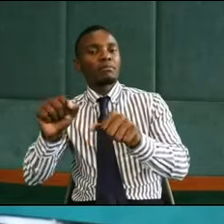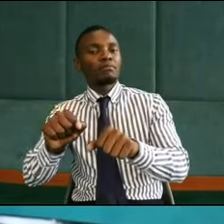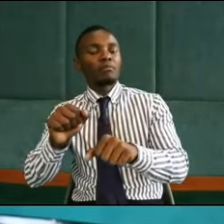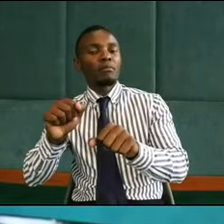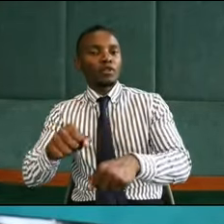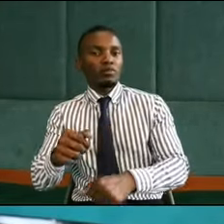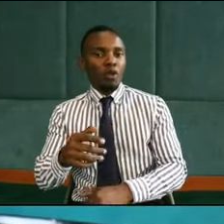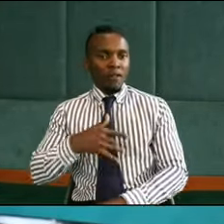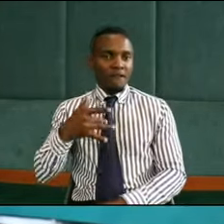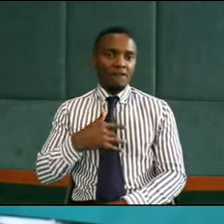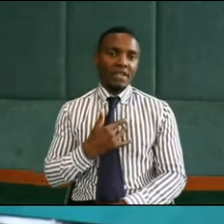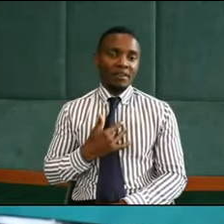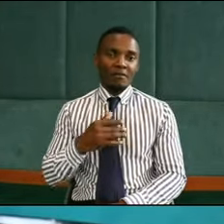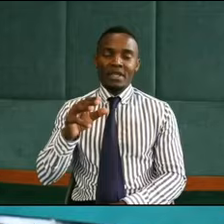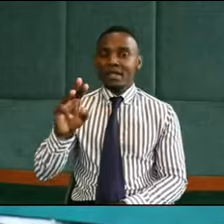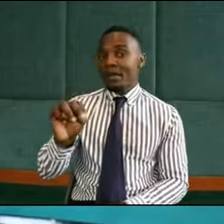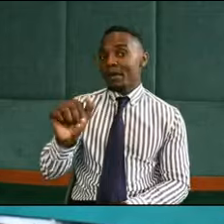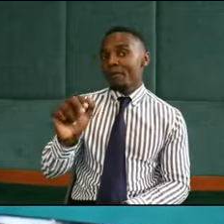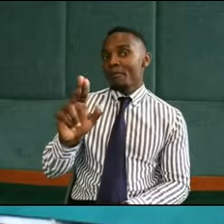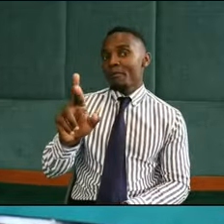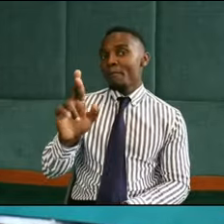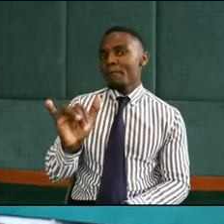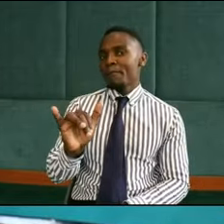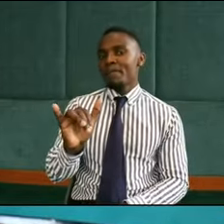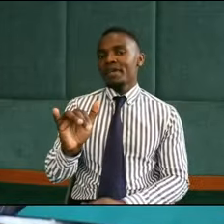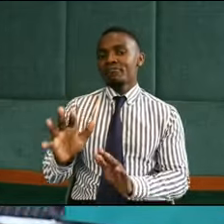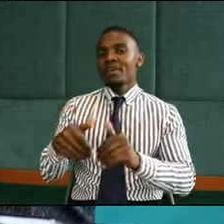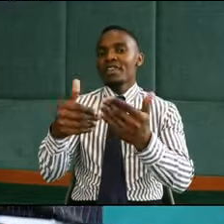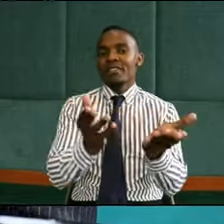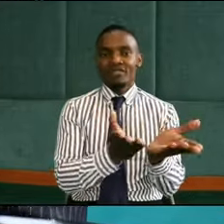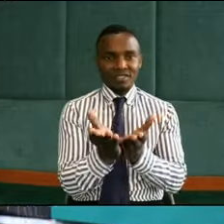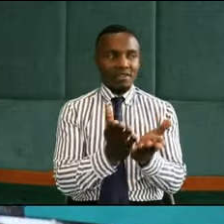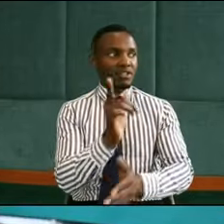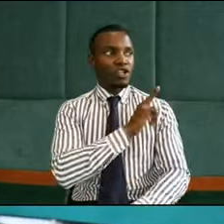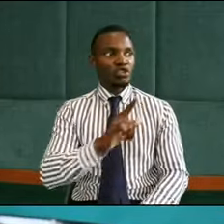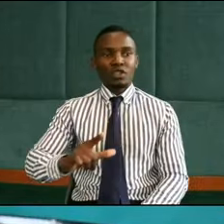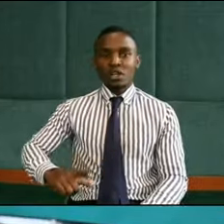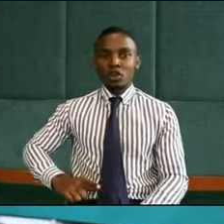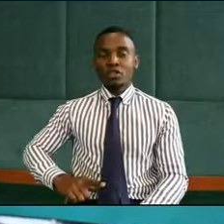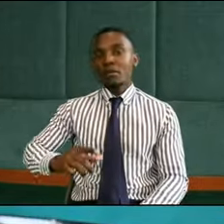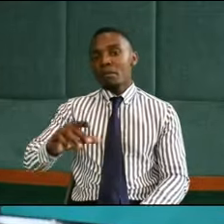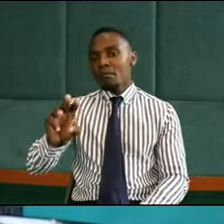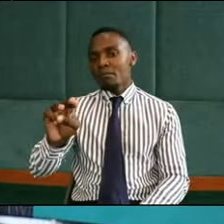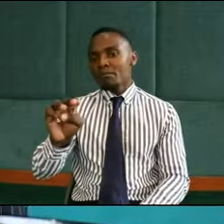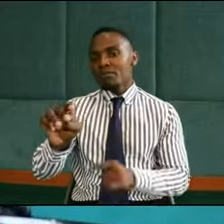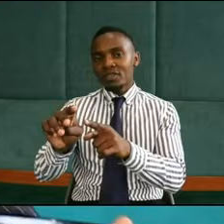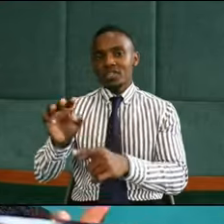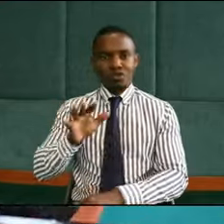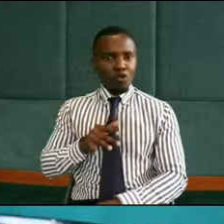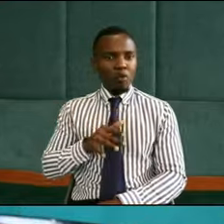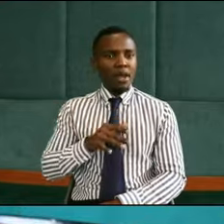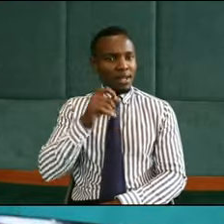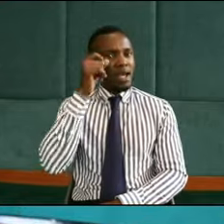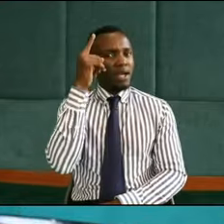Mary offered a service to the Lord. Mary knew the time.